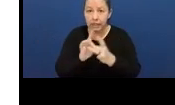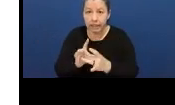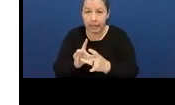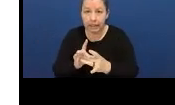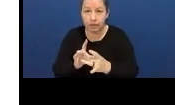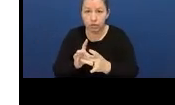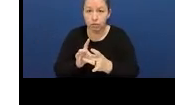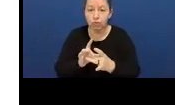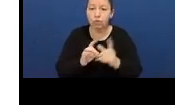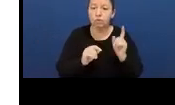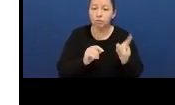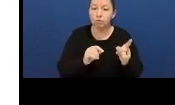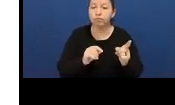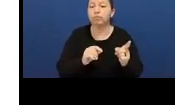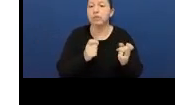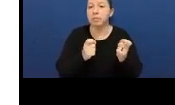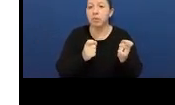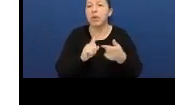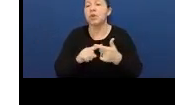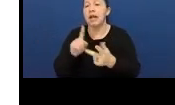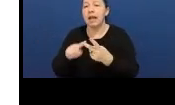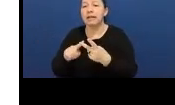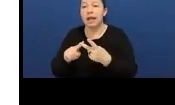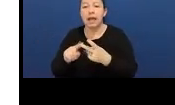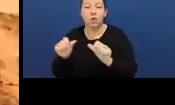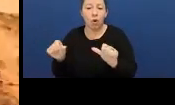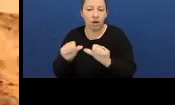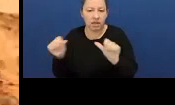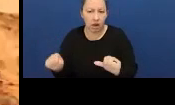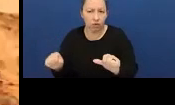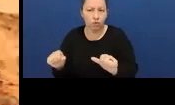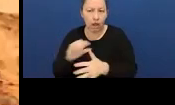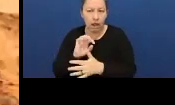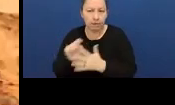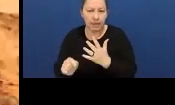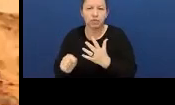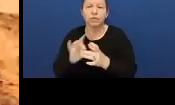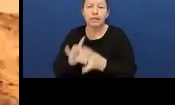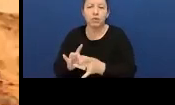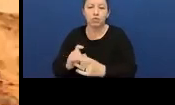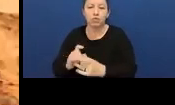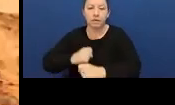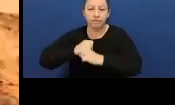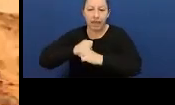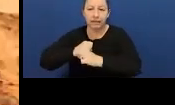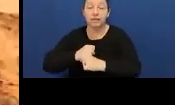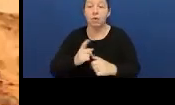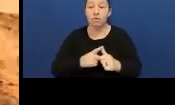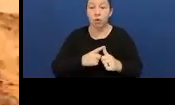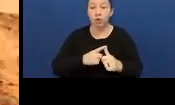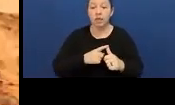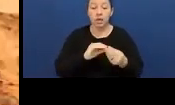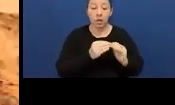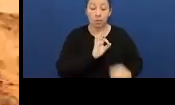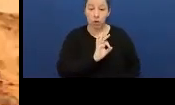architectural elements related to defense. So let's look at the administration first. So first, Site 9 is